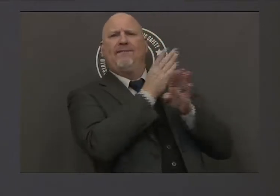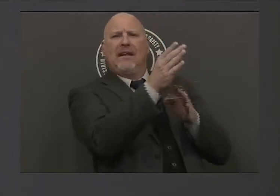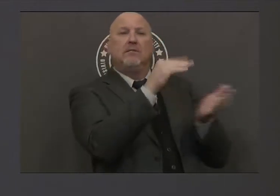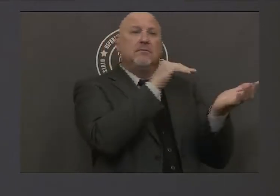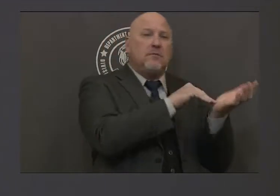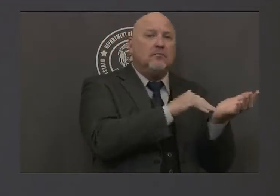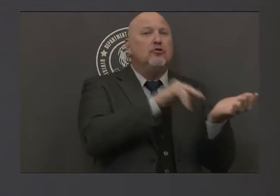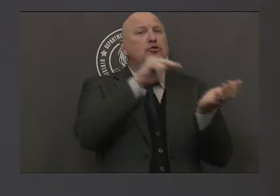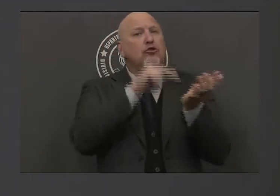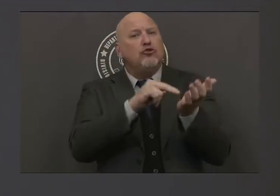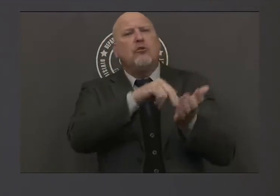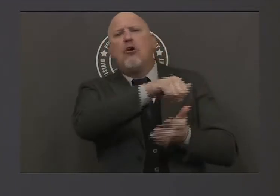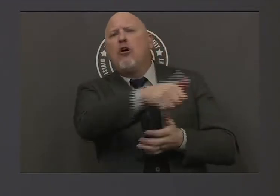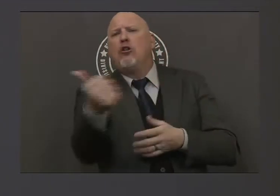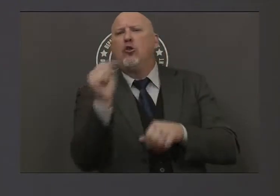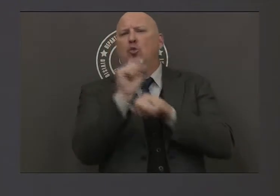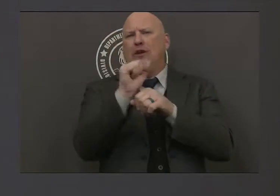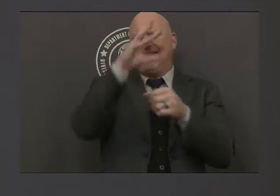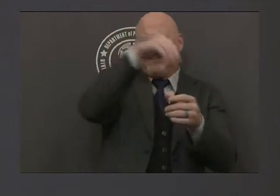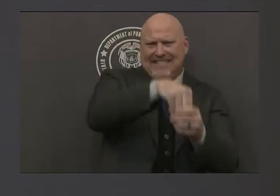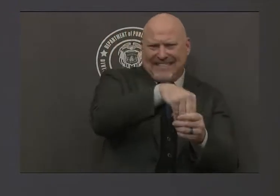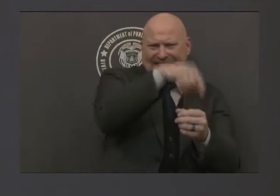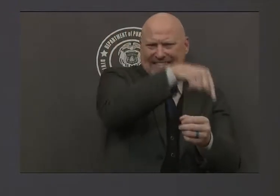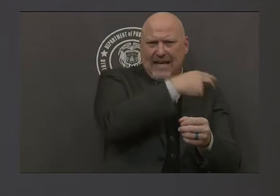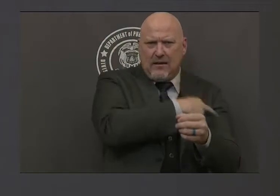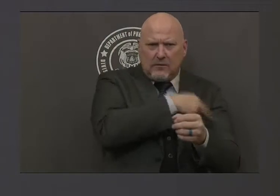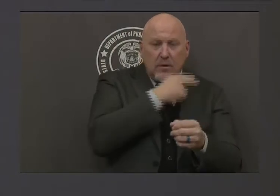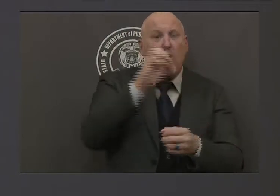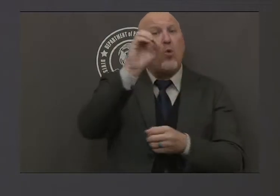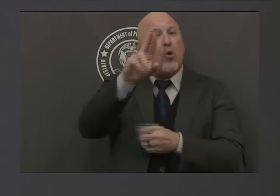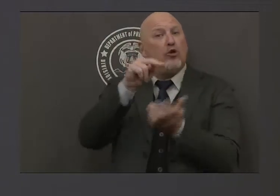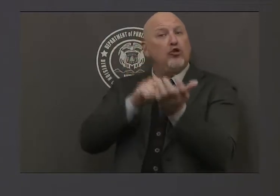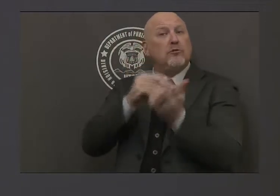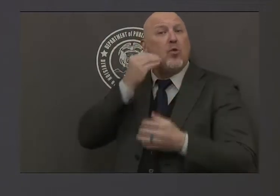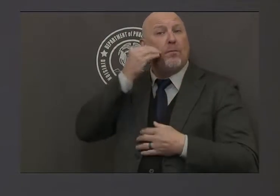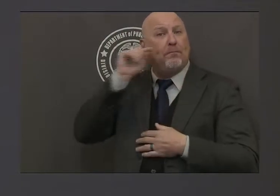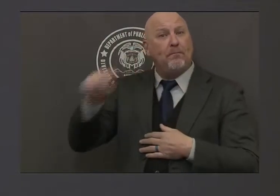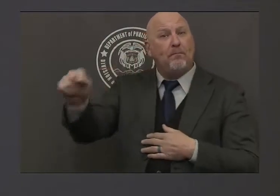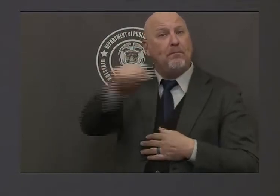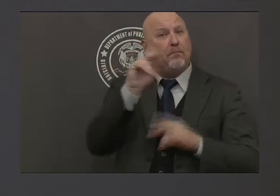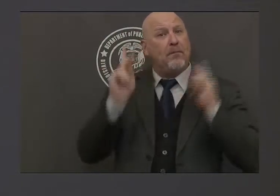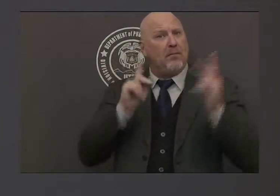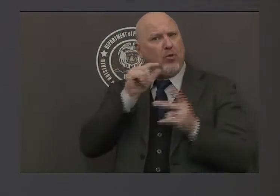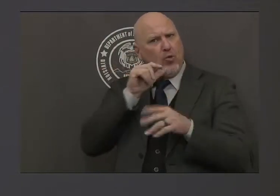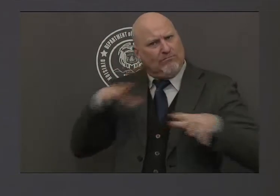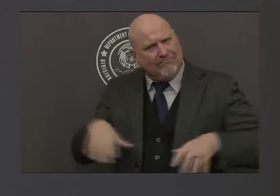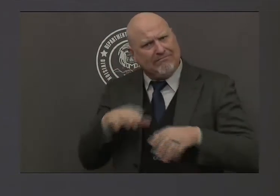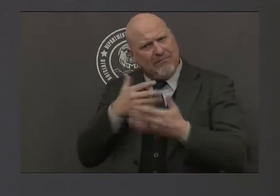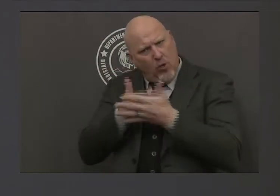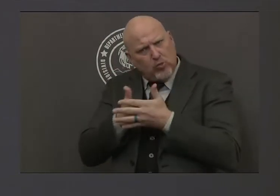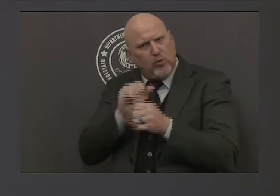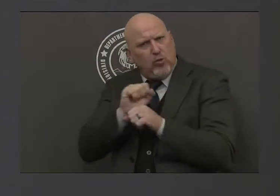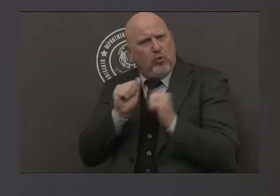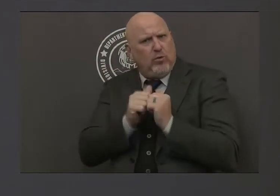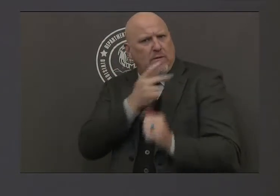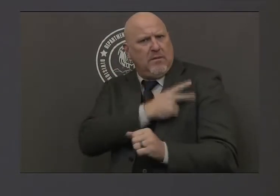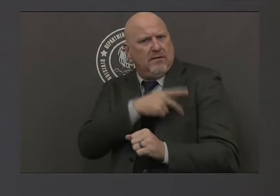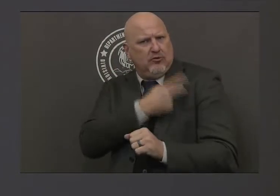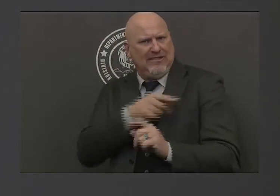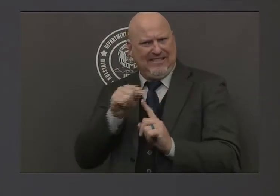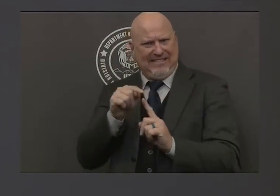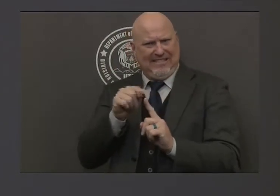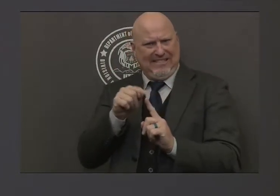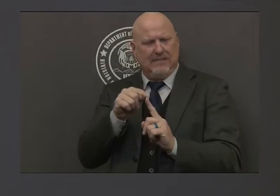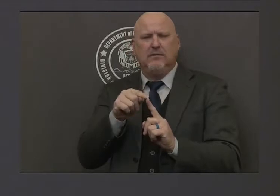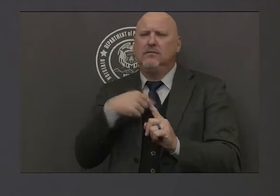us treat those who have COVID-19. We want to make sure that they don't get sick at the same time. The